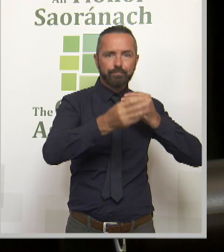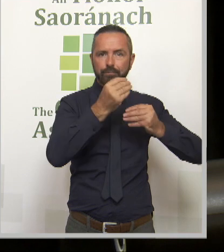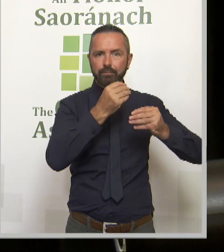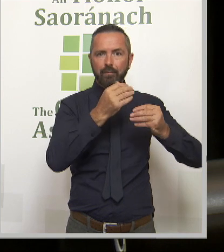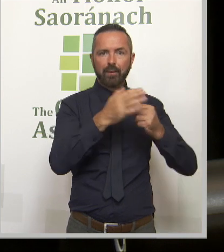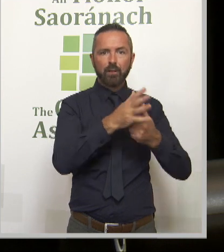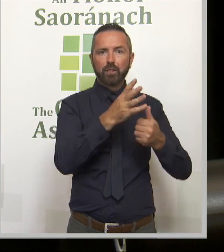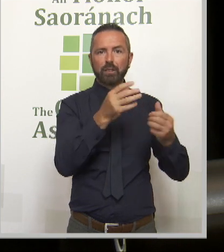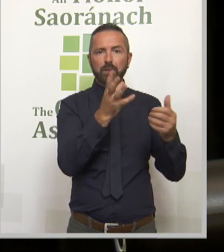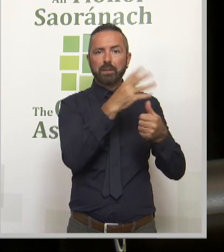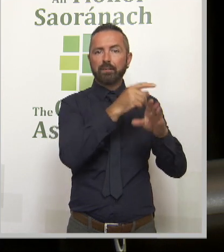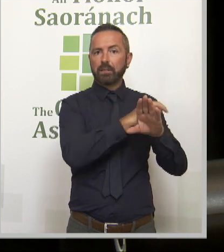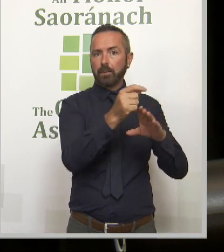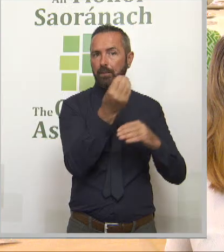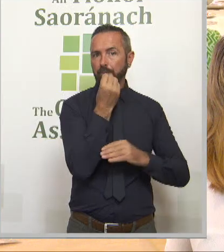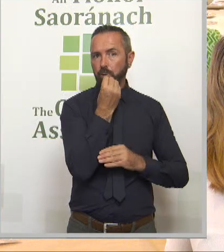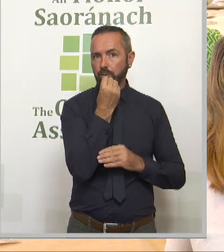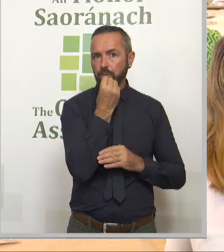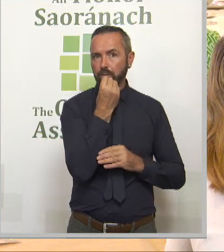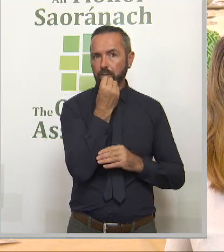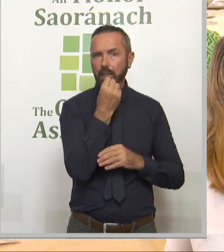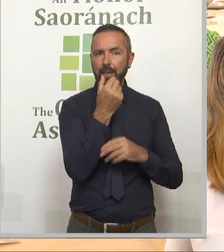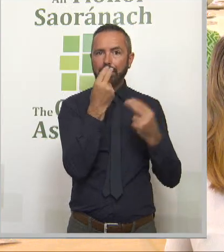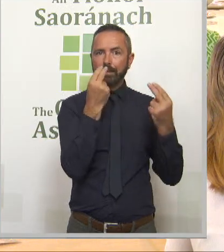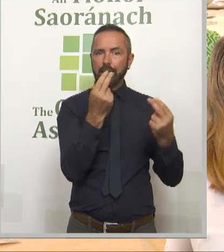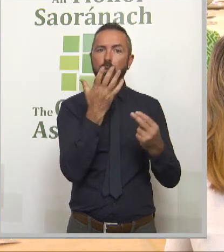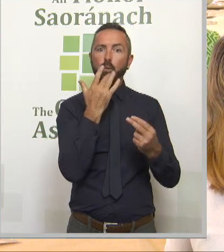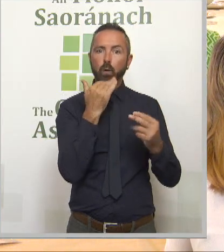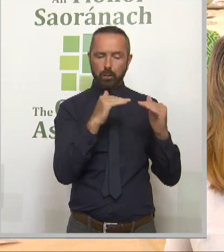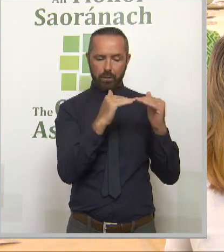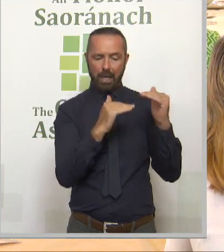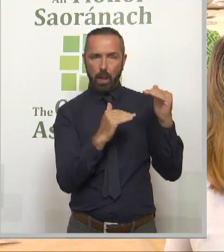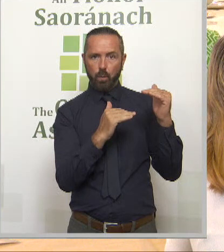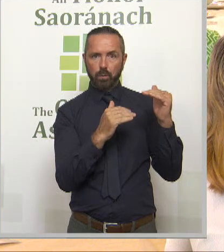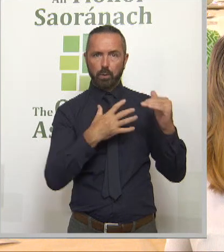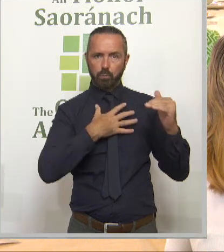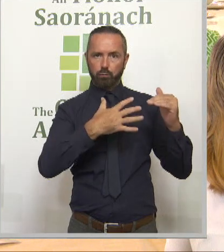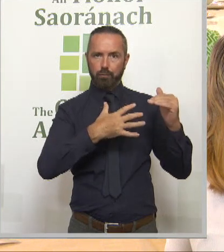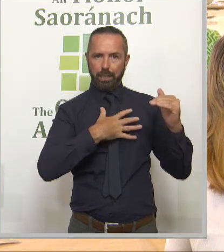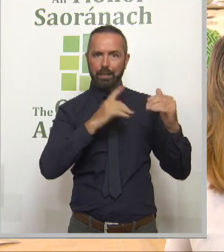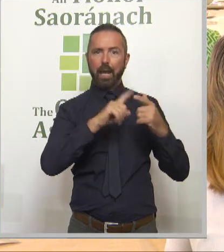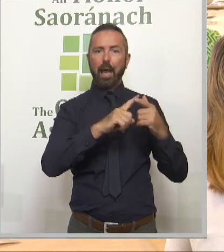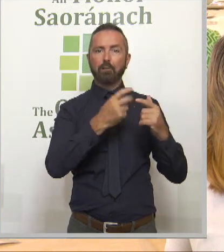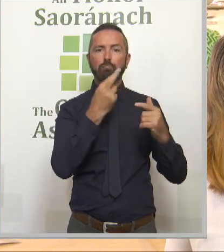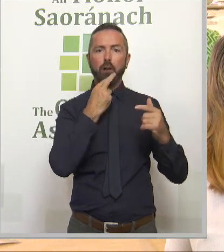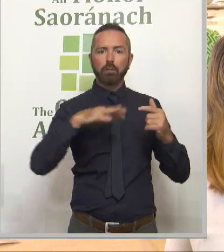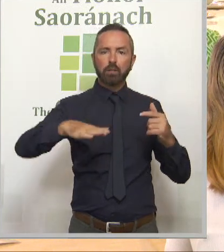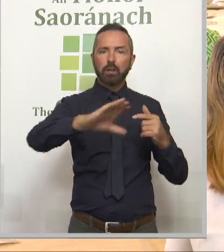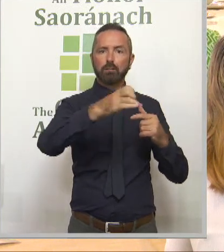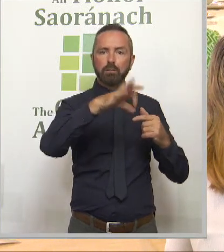for particular kinds of food. They may need shallow ponds to breed in, and rocks and logs